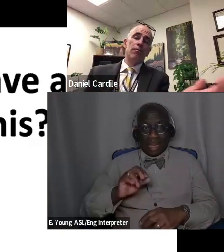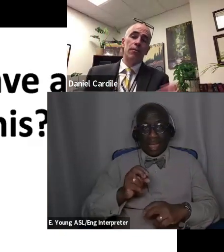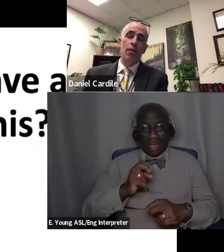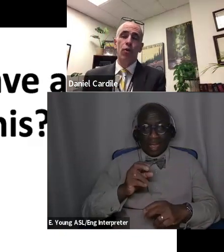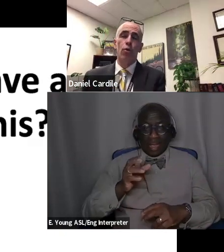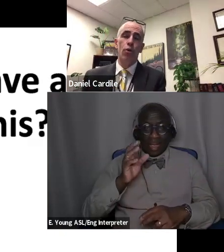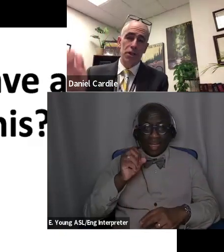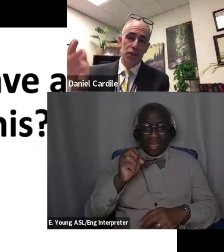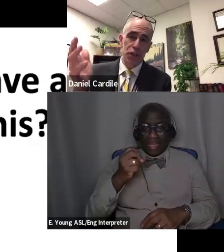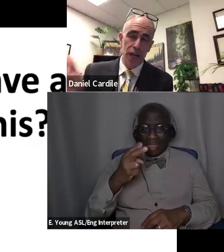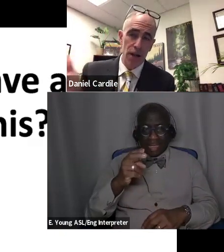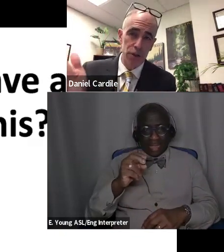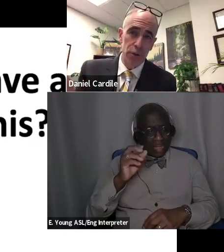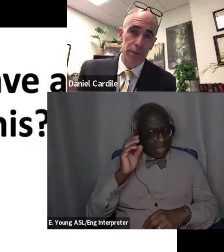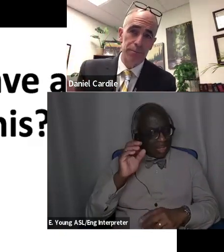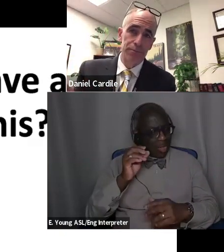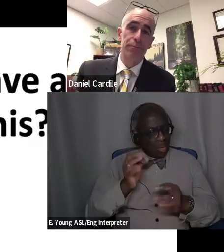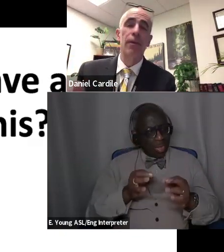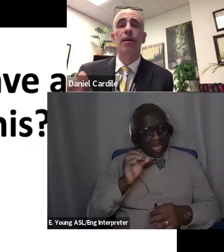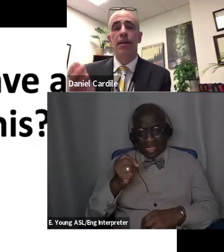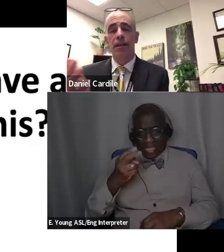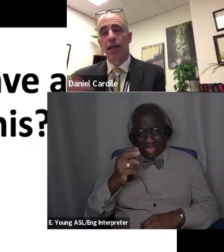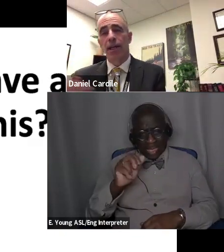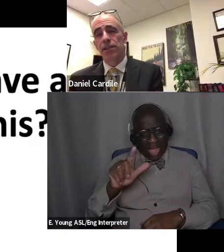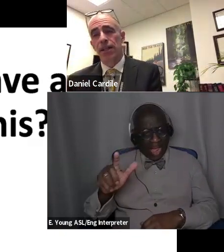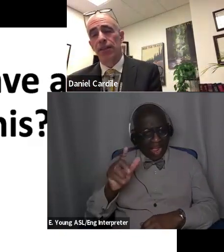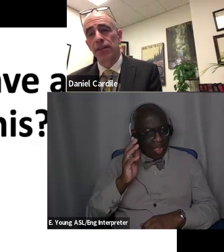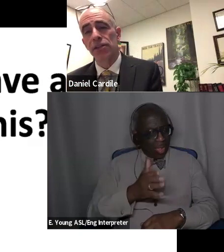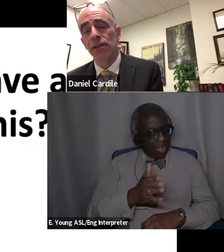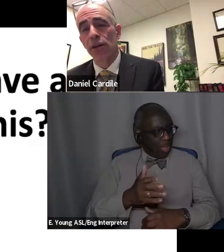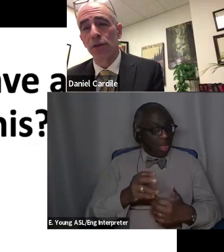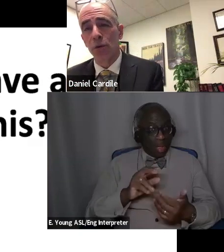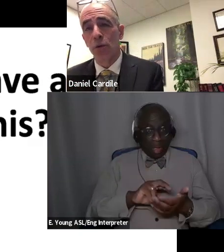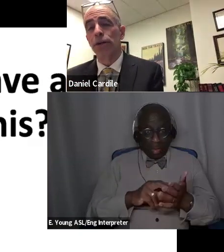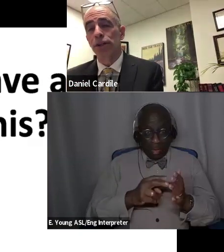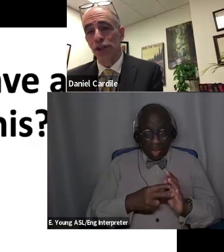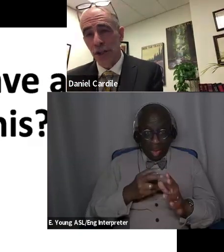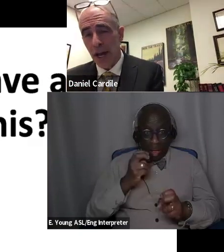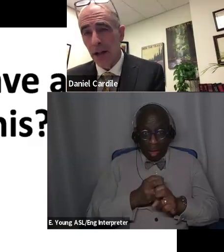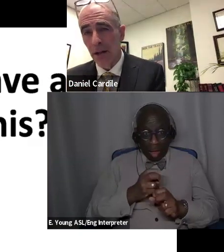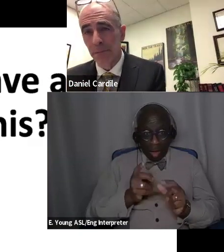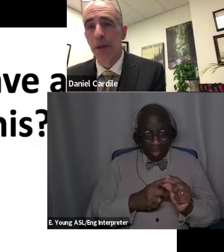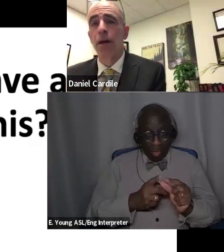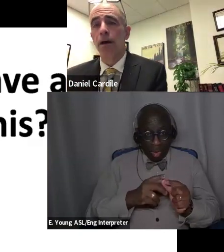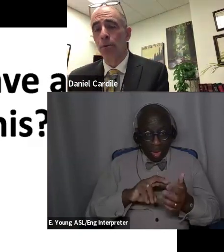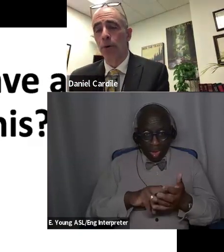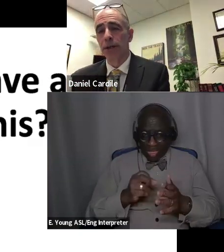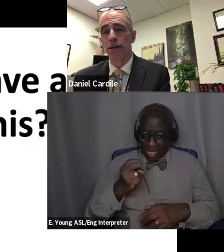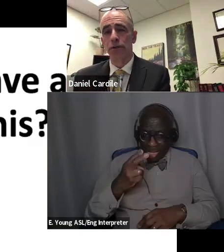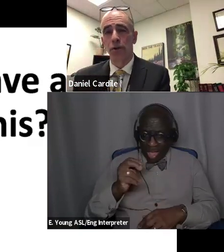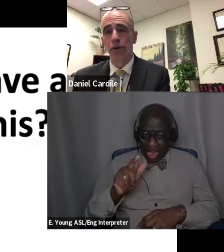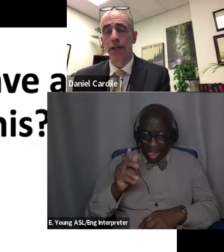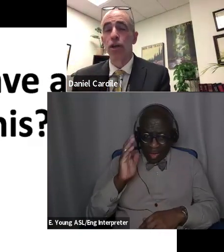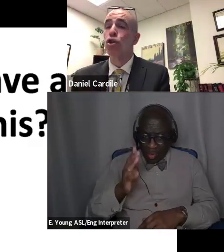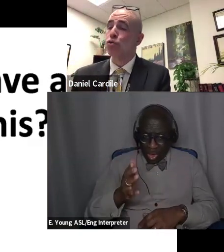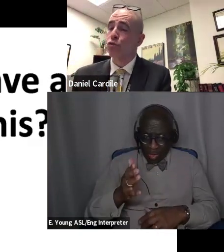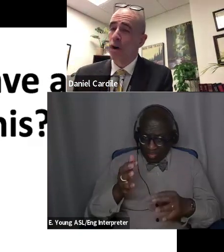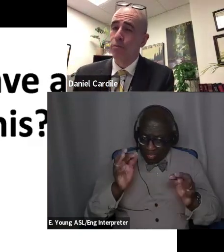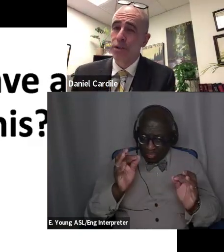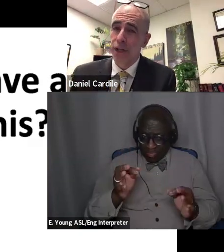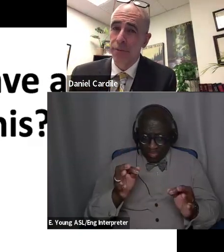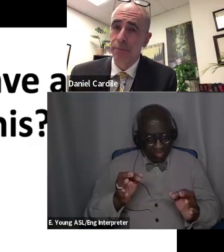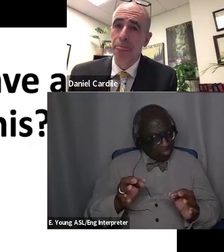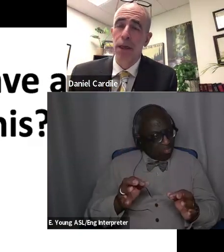Shall. The court shall do it. In a case like this, the court shall appoint an attorney